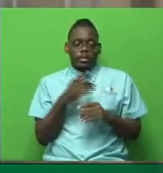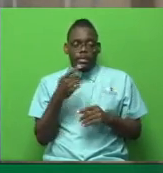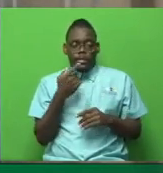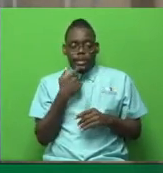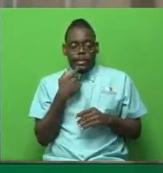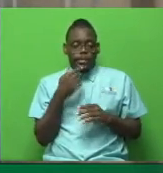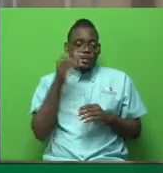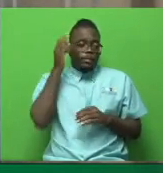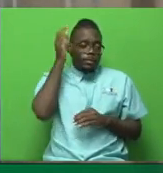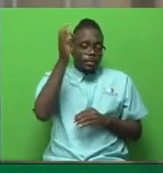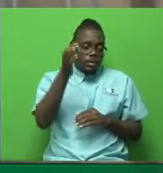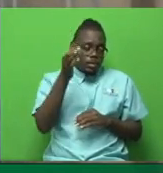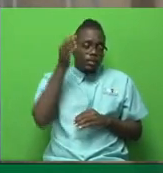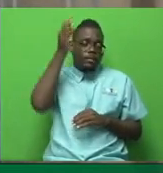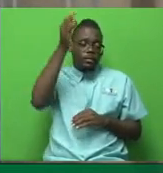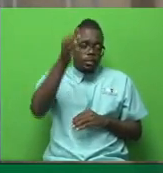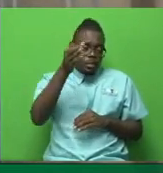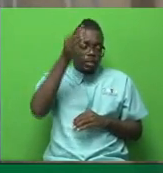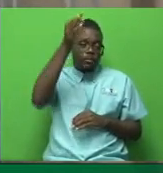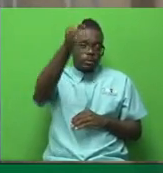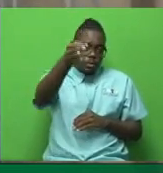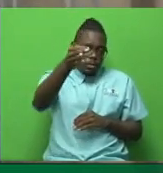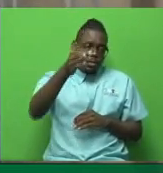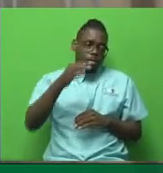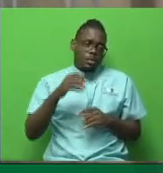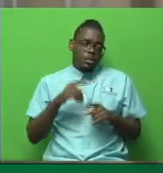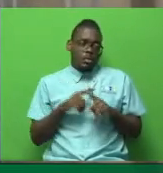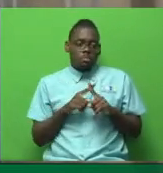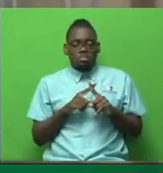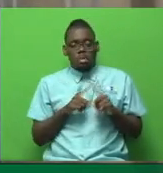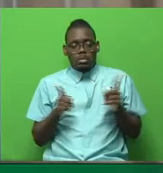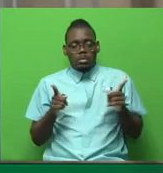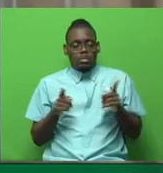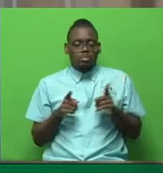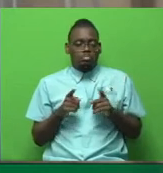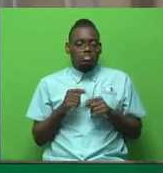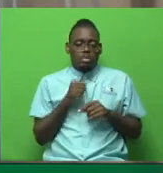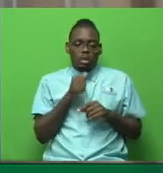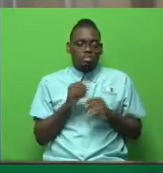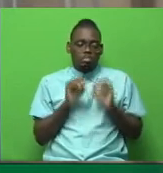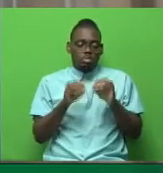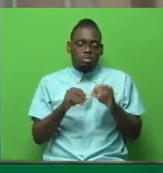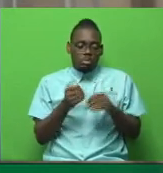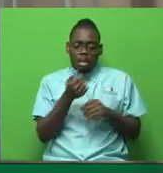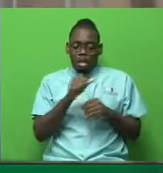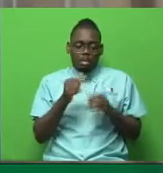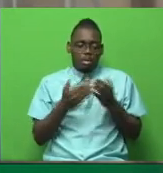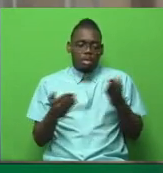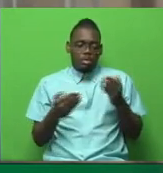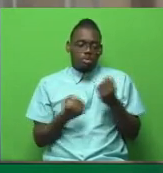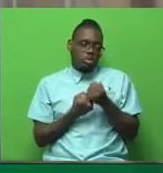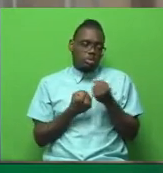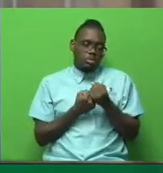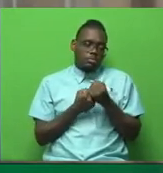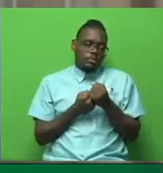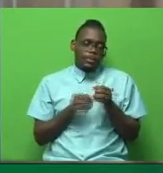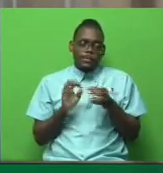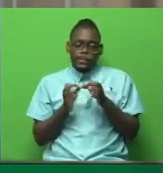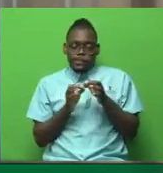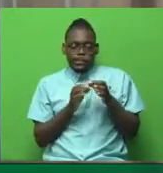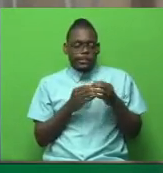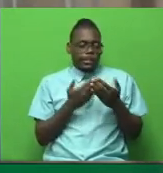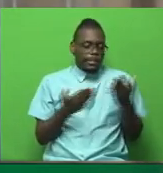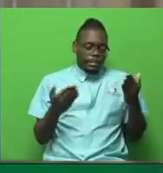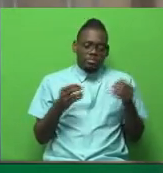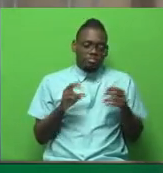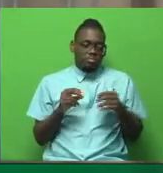in place you are not putting anything in place to repay those things Madam speaker we are creating we have not we're not creating anymore we have